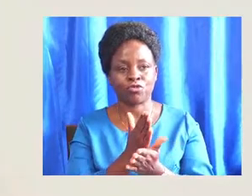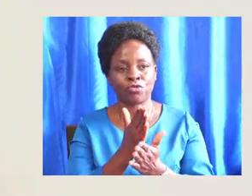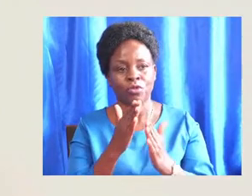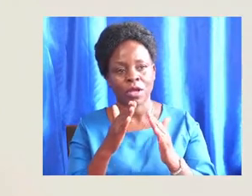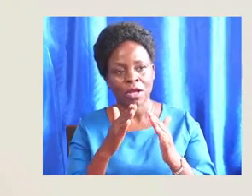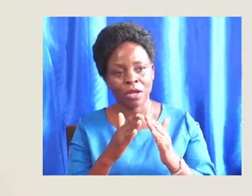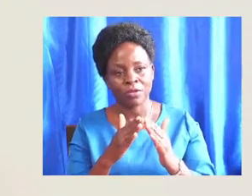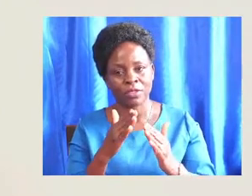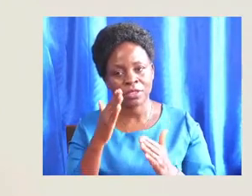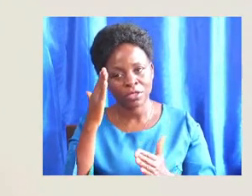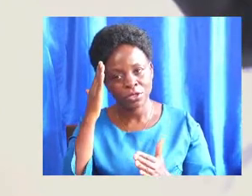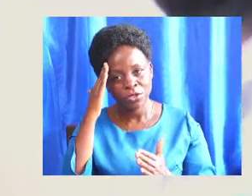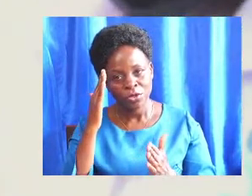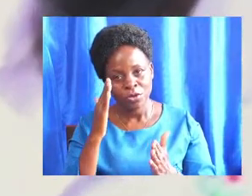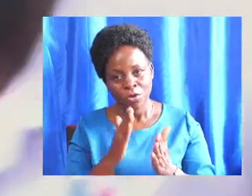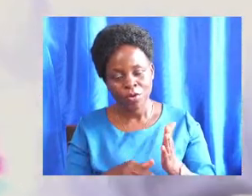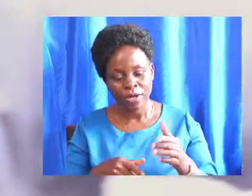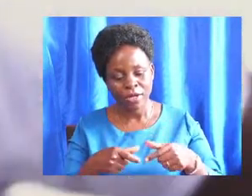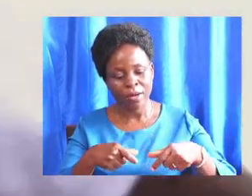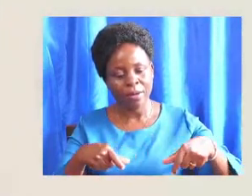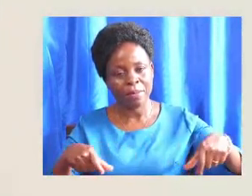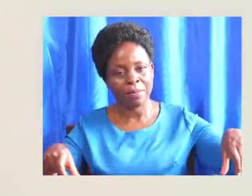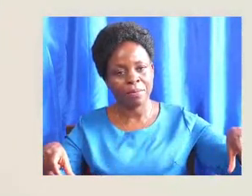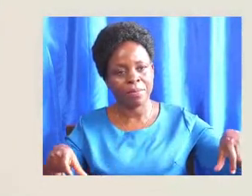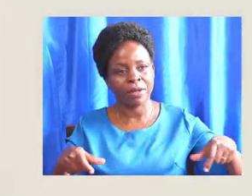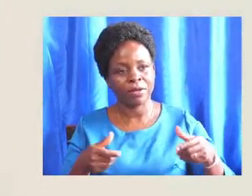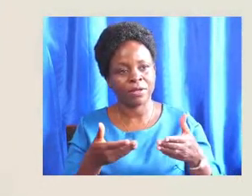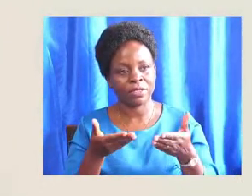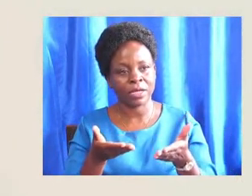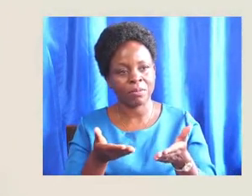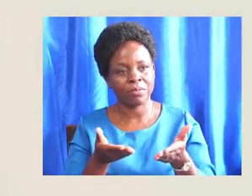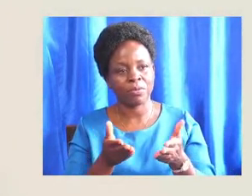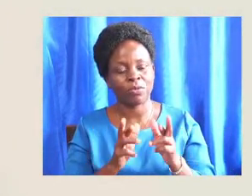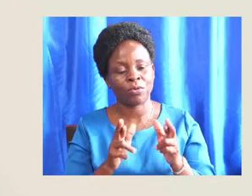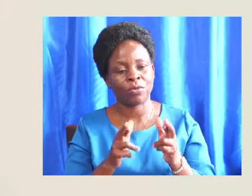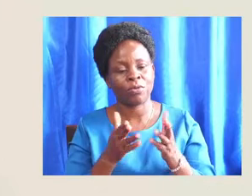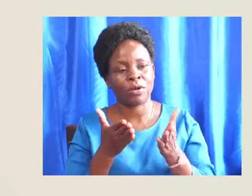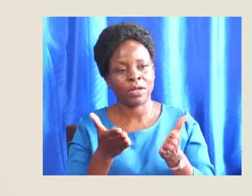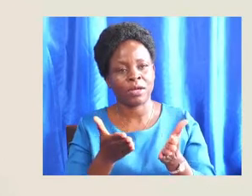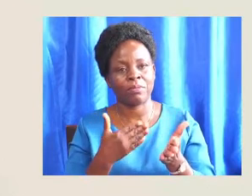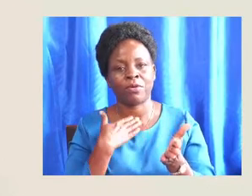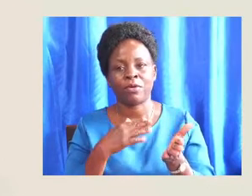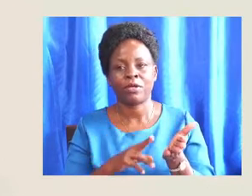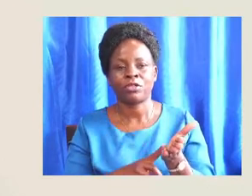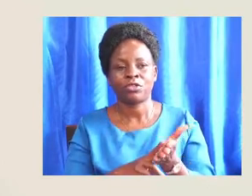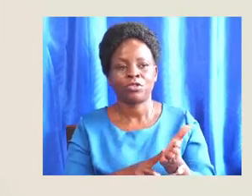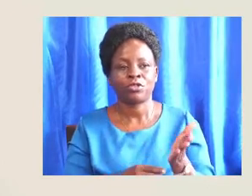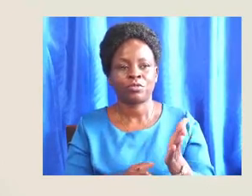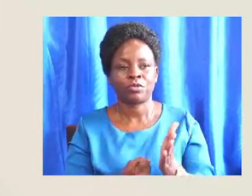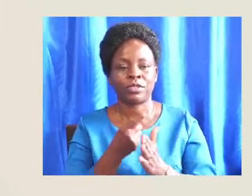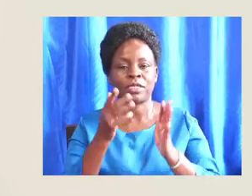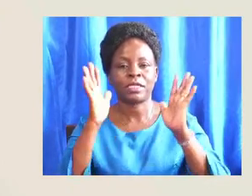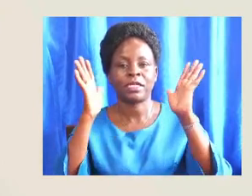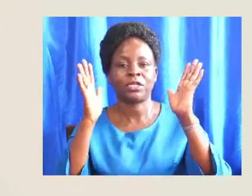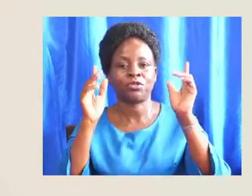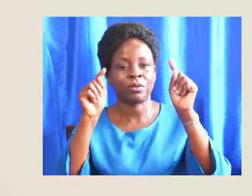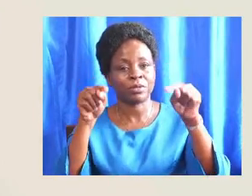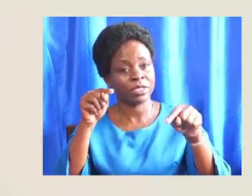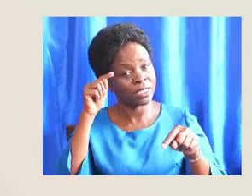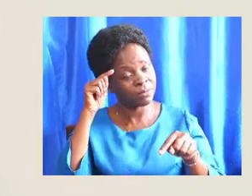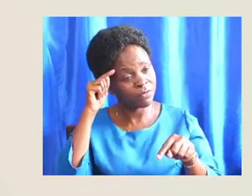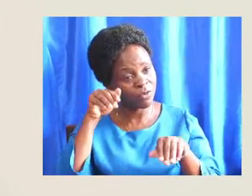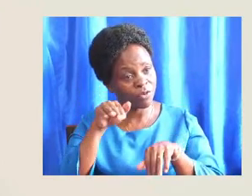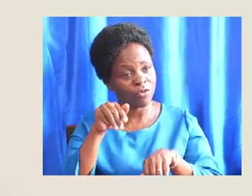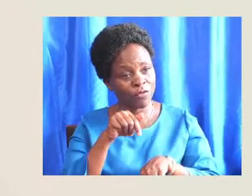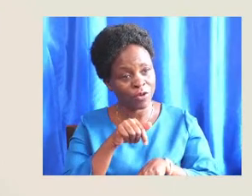know. Our panelists have kept time. They're already in their house. We'd like to take this opportunity to appreciate them for keeping time,